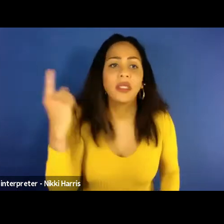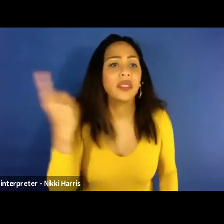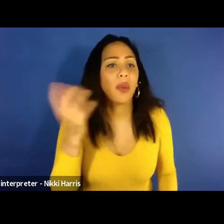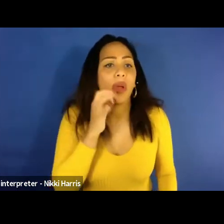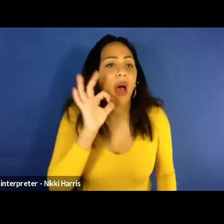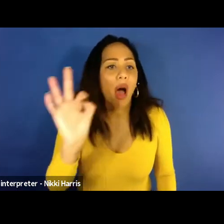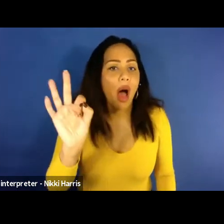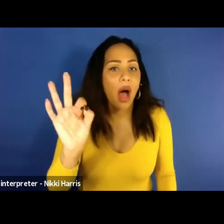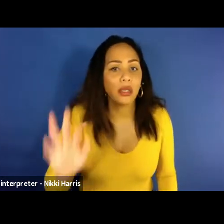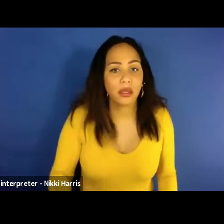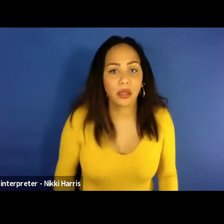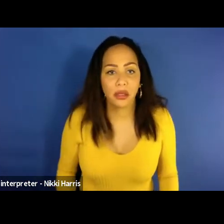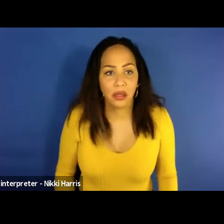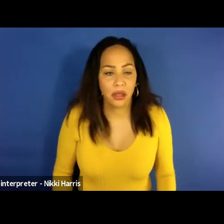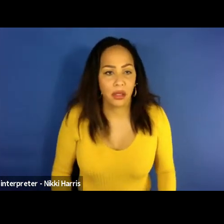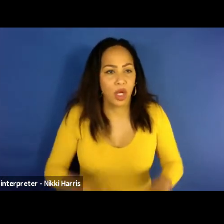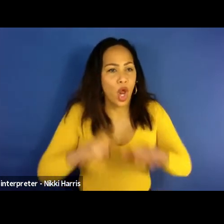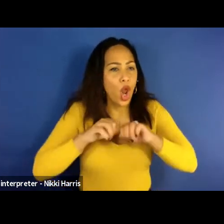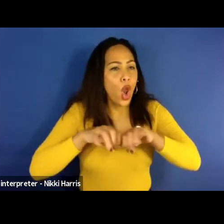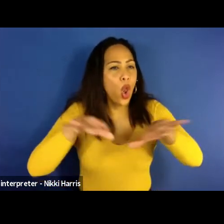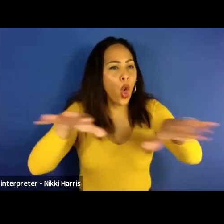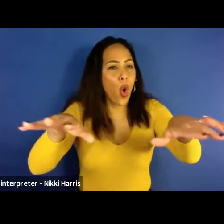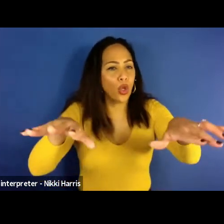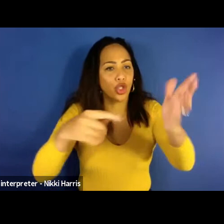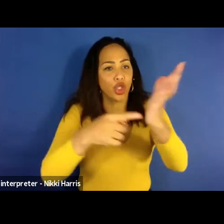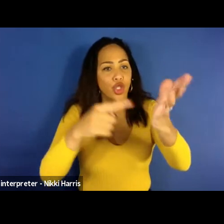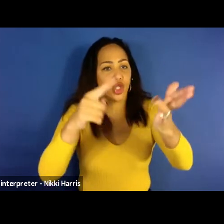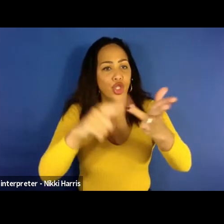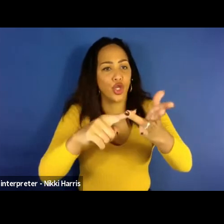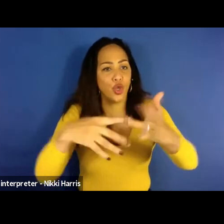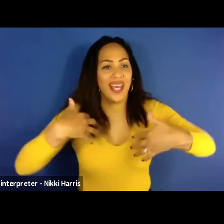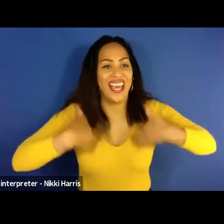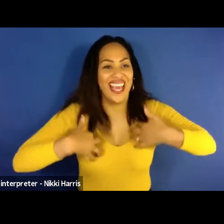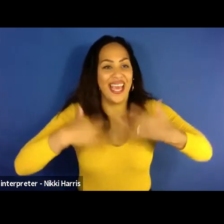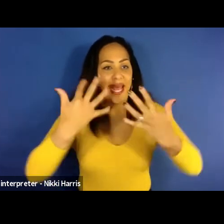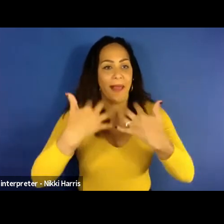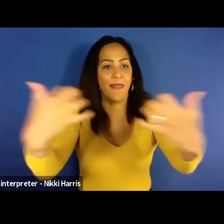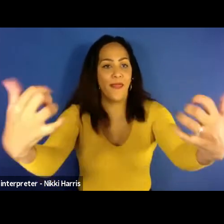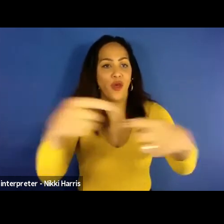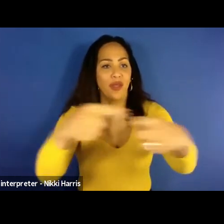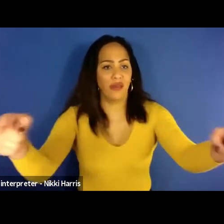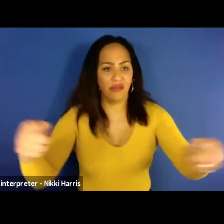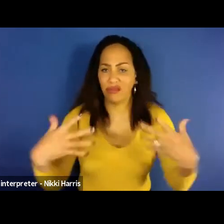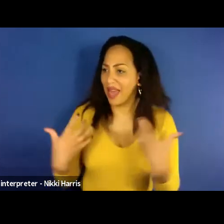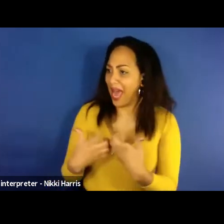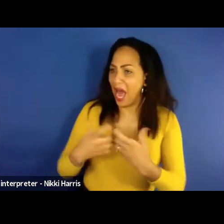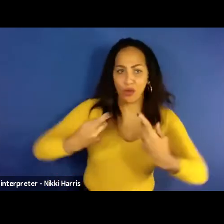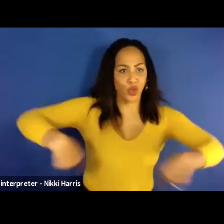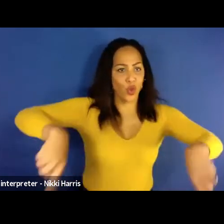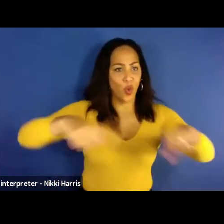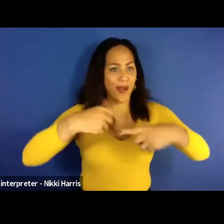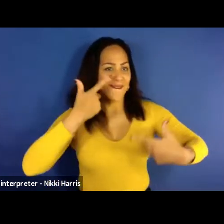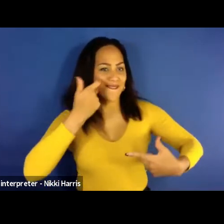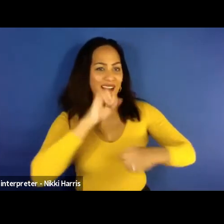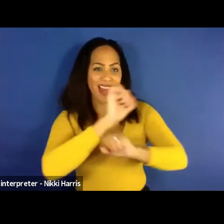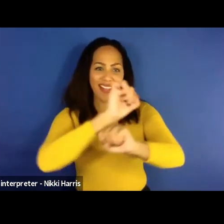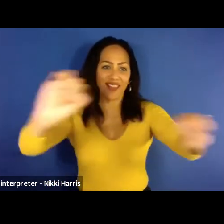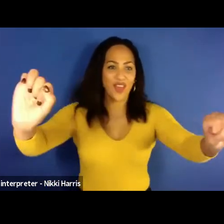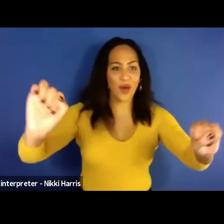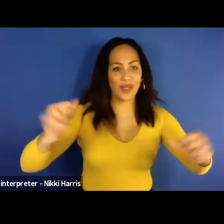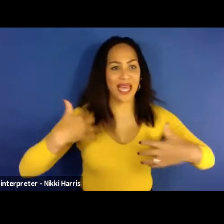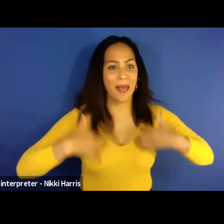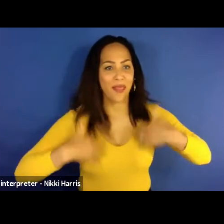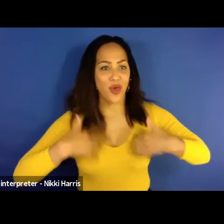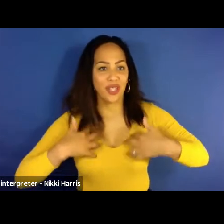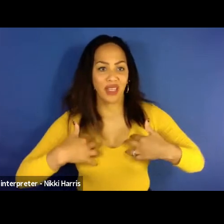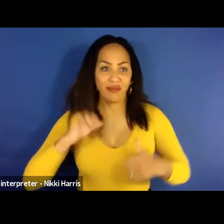Someone else has asked, you say launch to enthusiasts. How do we find these wonderful, enthusiastic people? That's a good